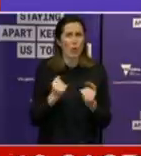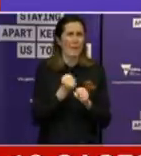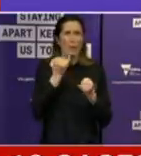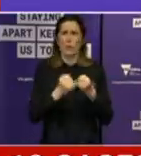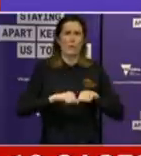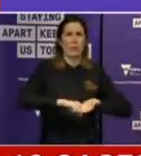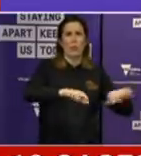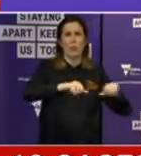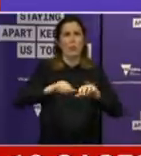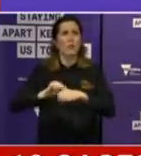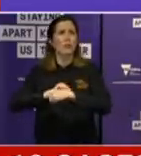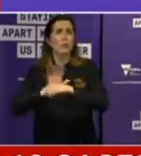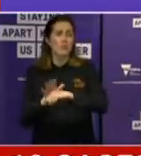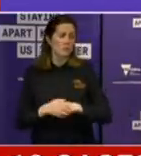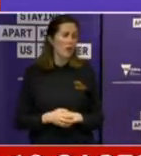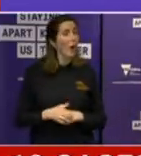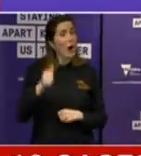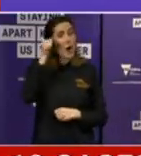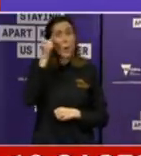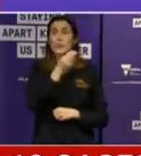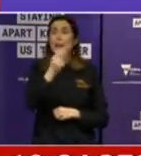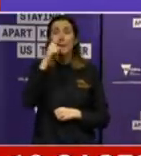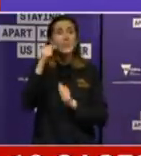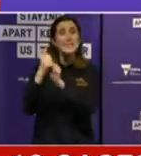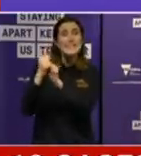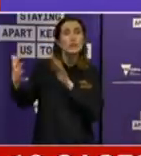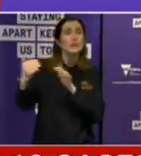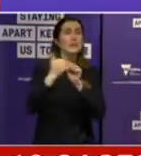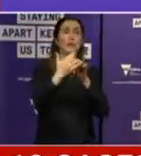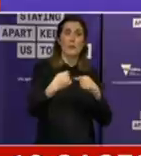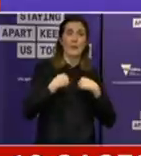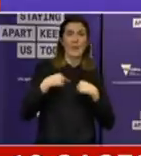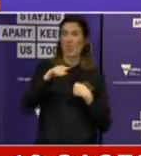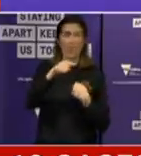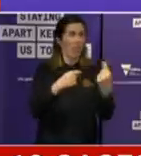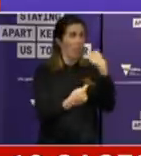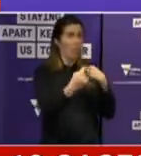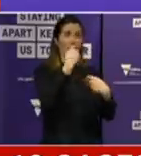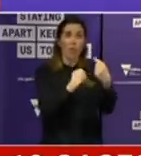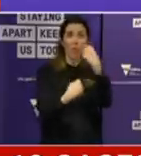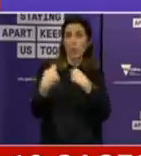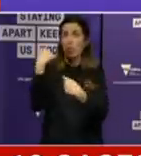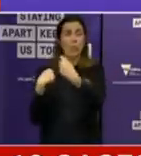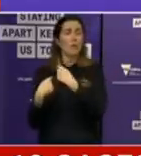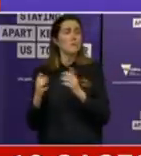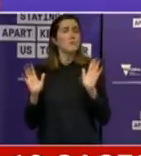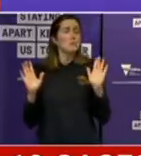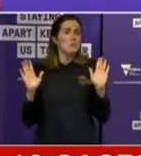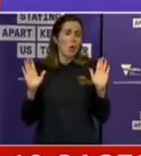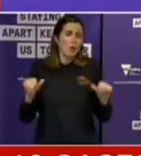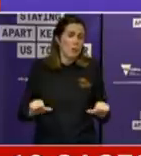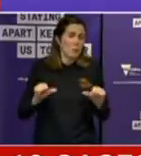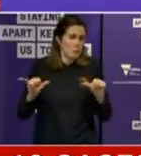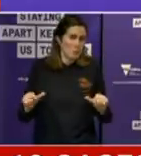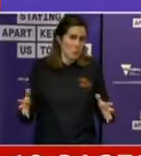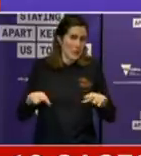Having different views, to me, that's fine. It's a healthy part of our democratic society. But decency matters too. The last time I was